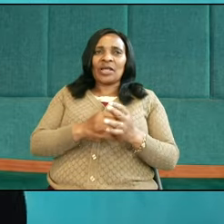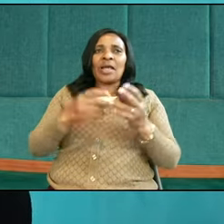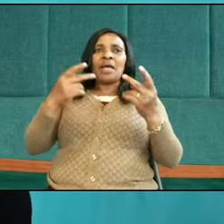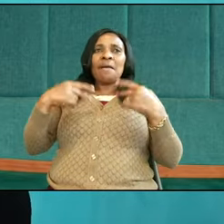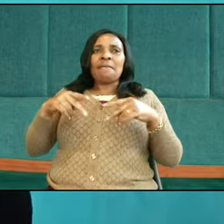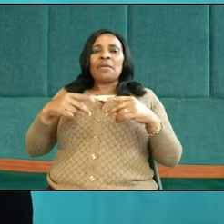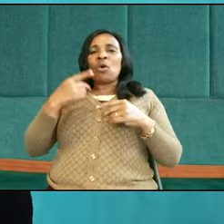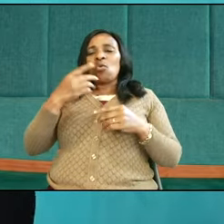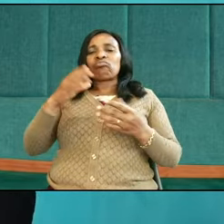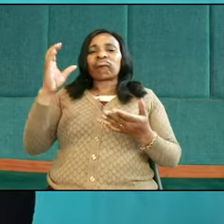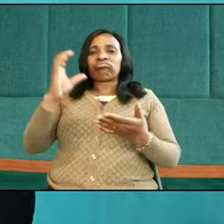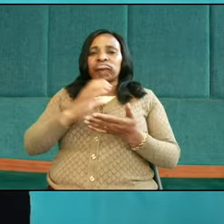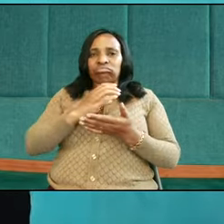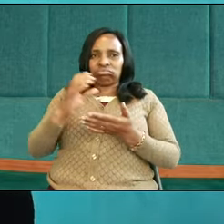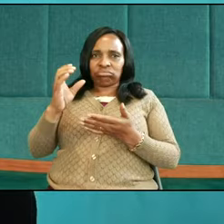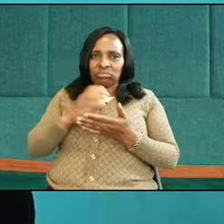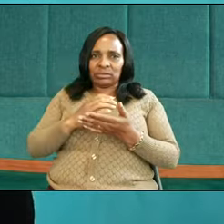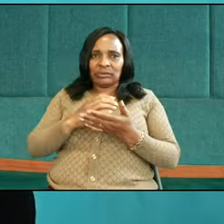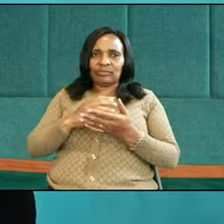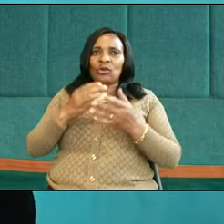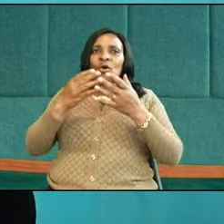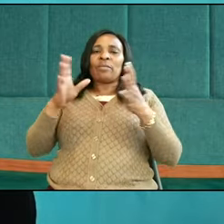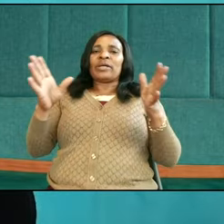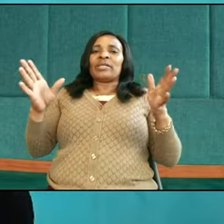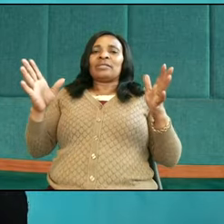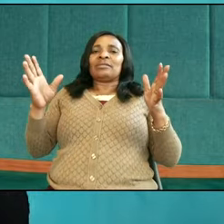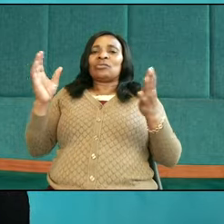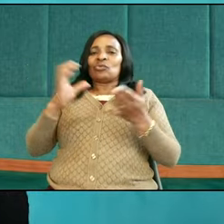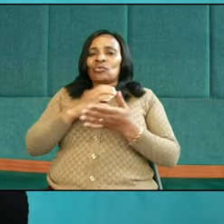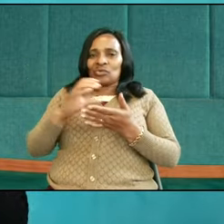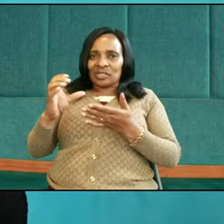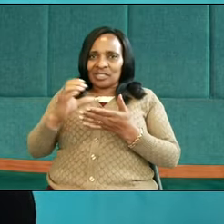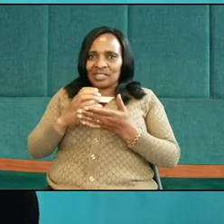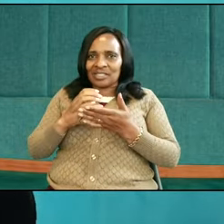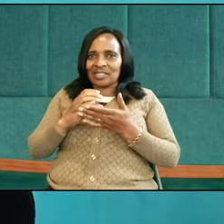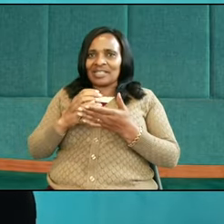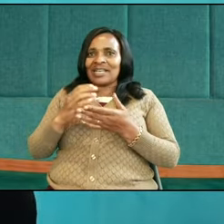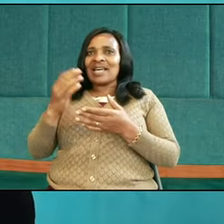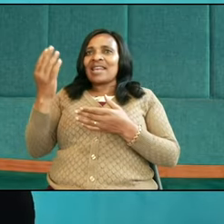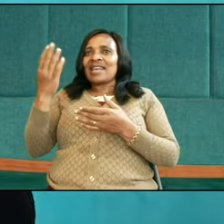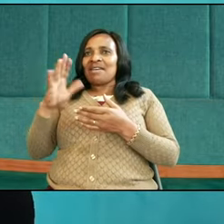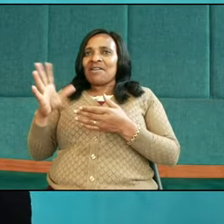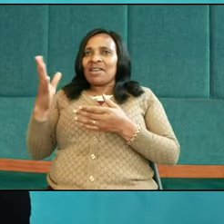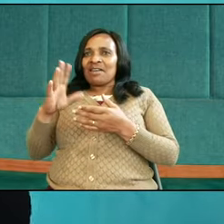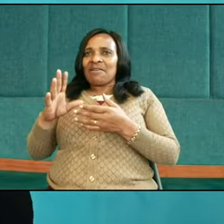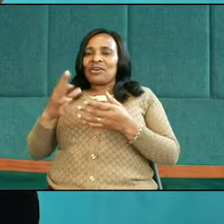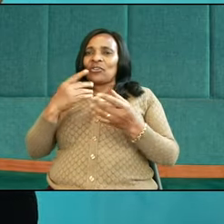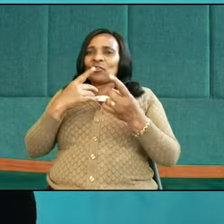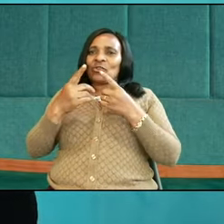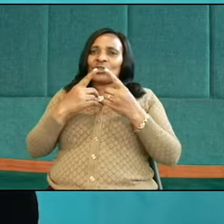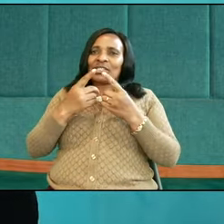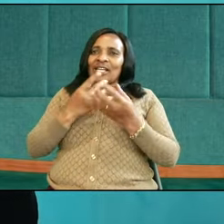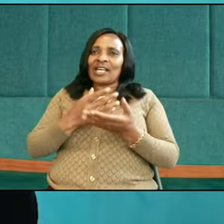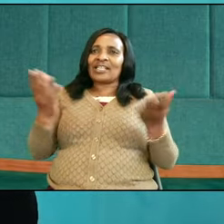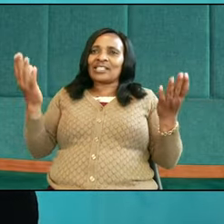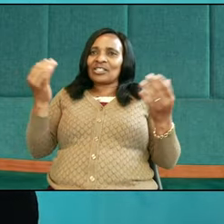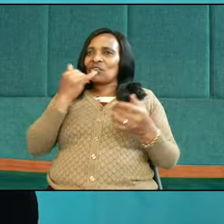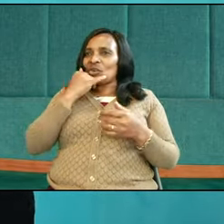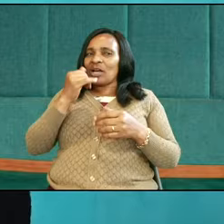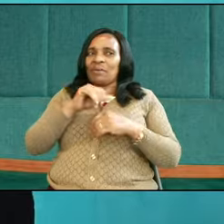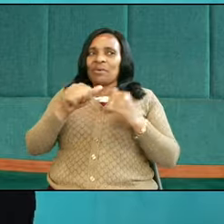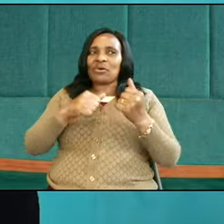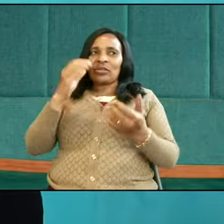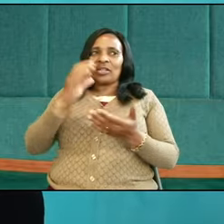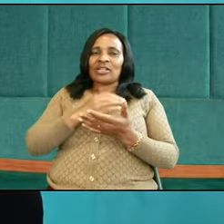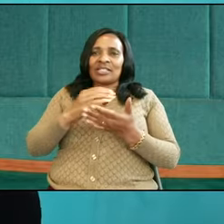people who drink and who are open that they drink and never in any way mention anything wrong about drinking.